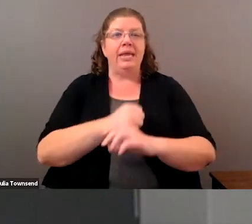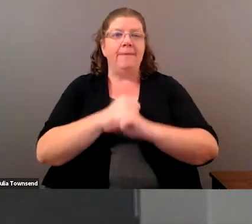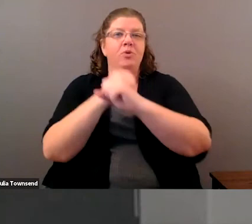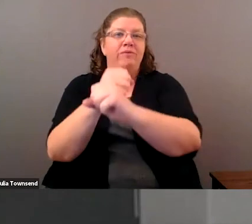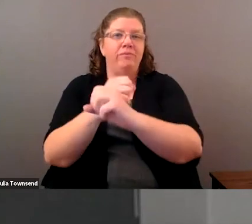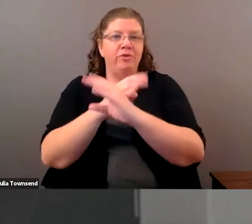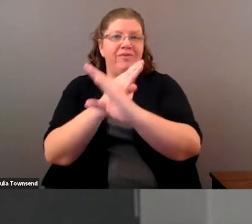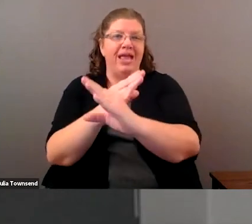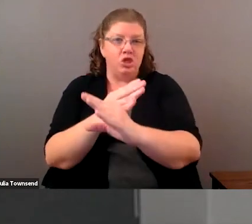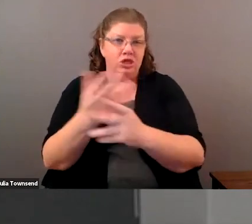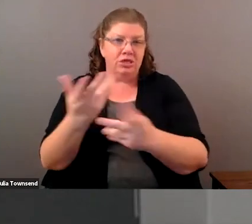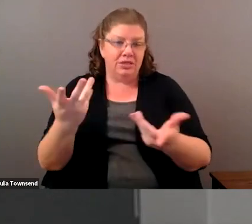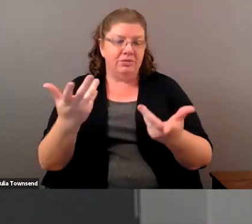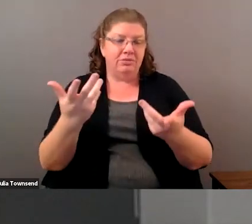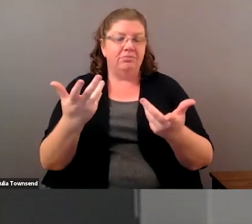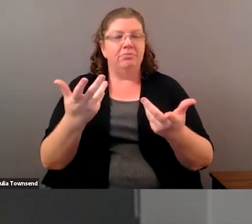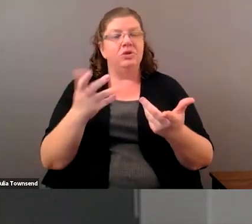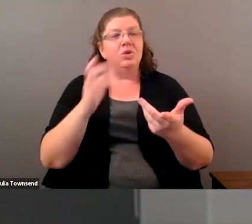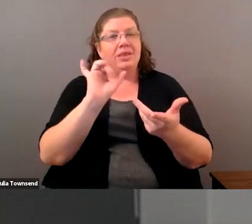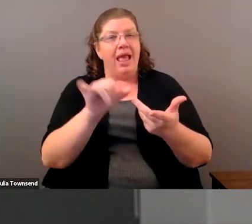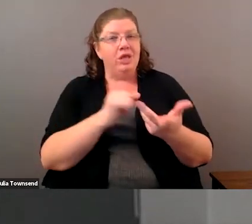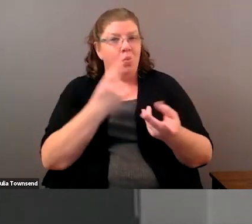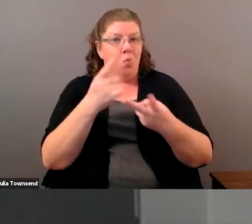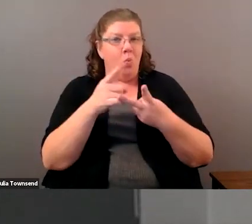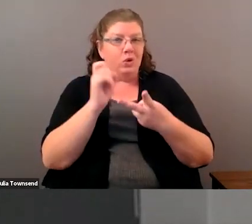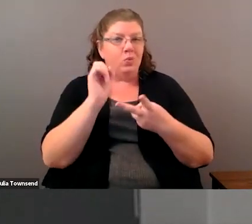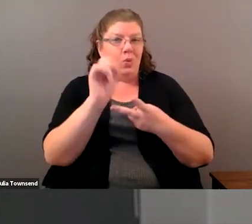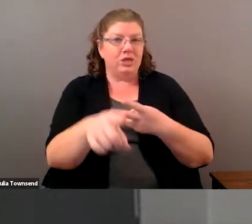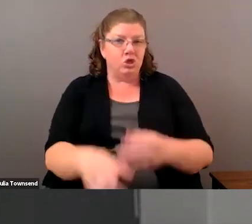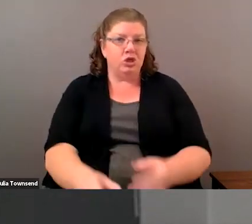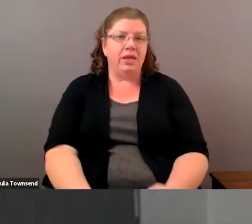right? So that's one question that I